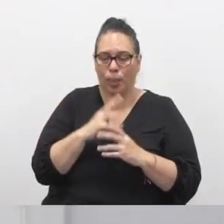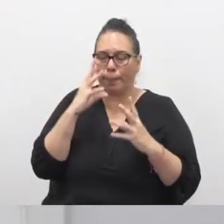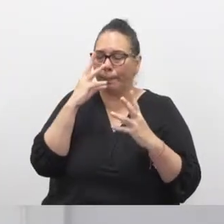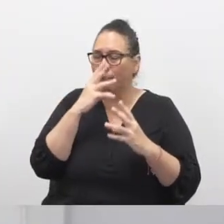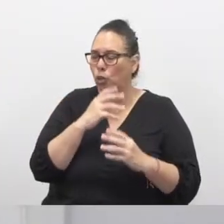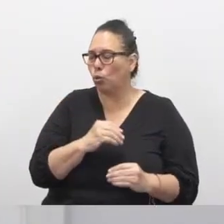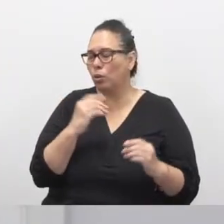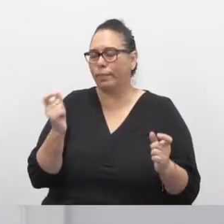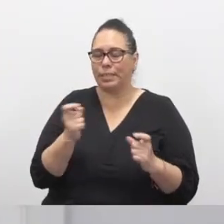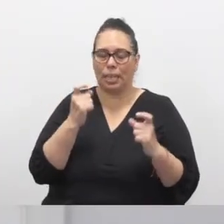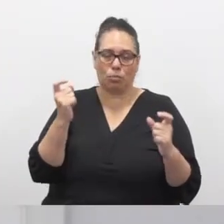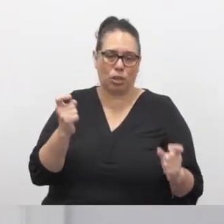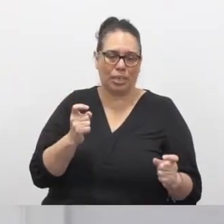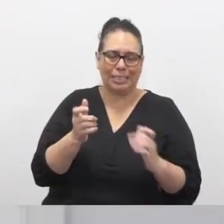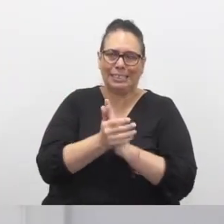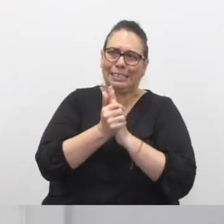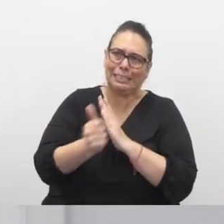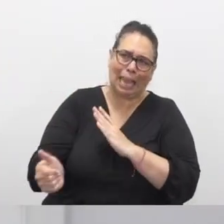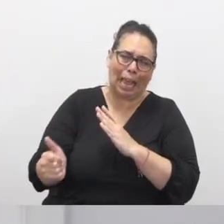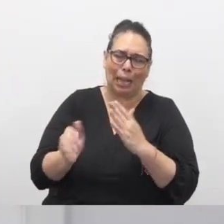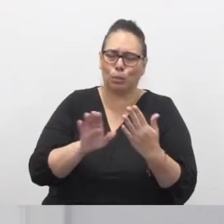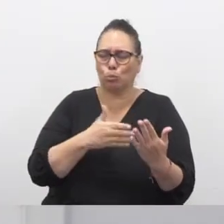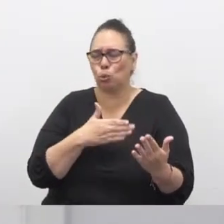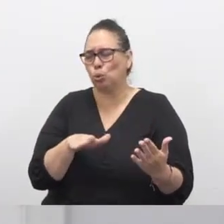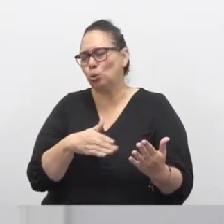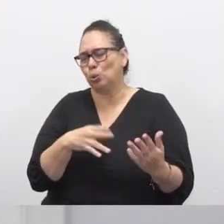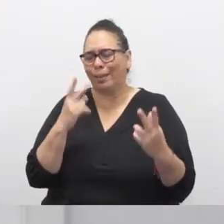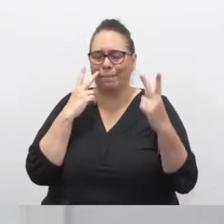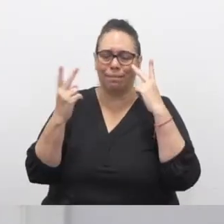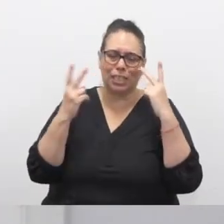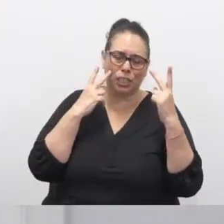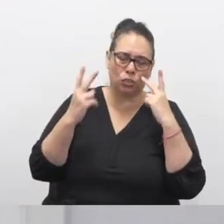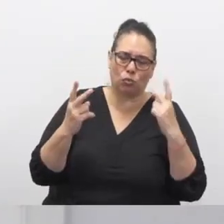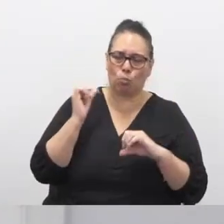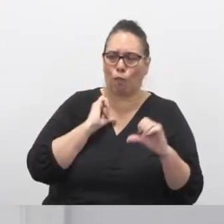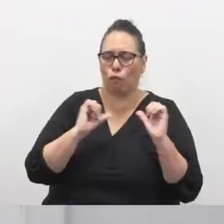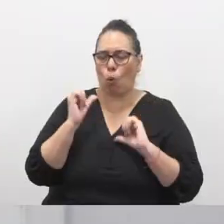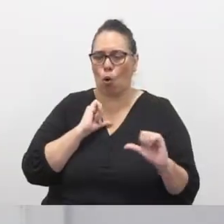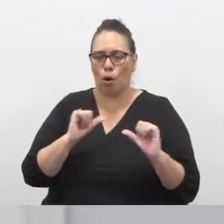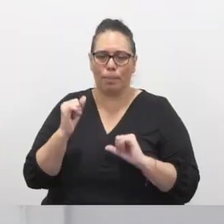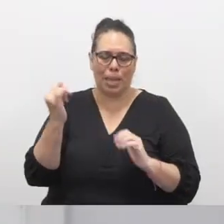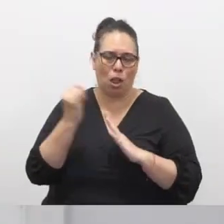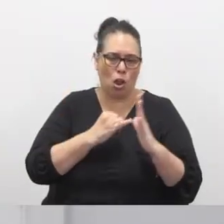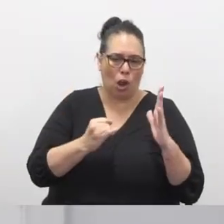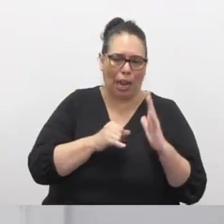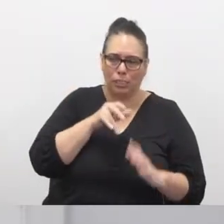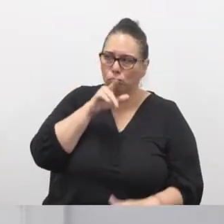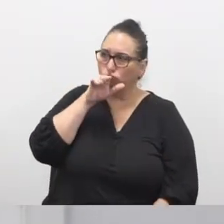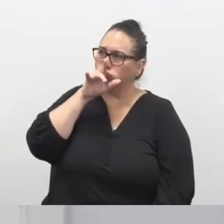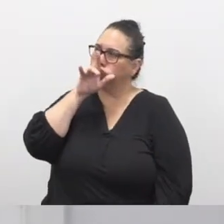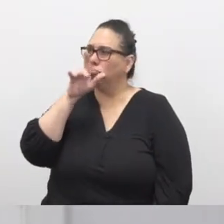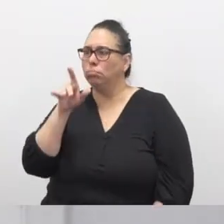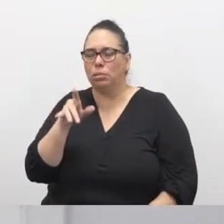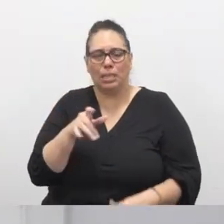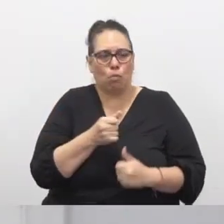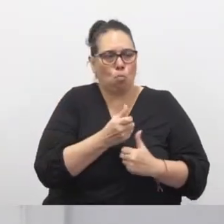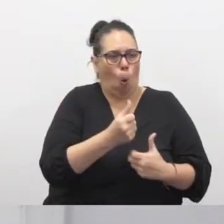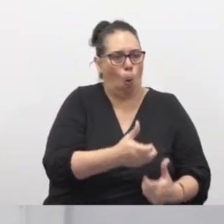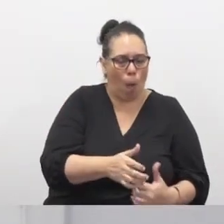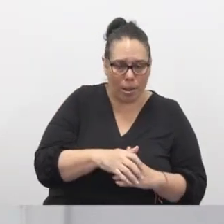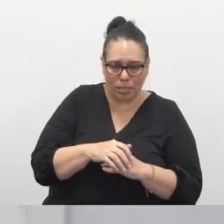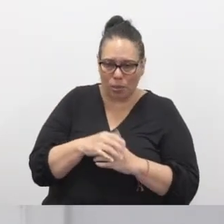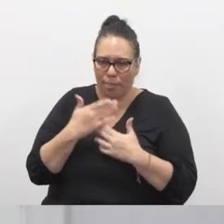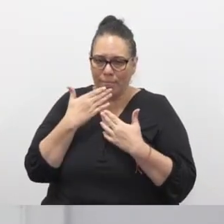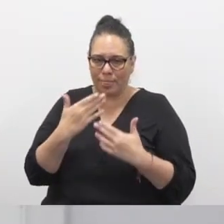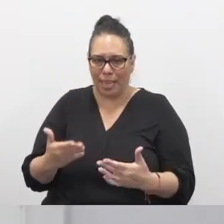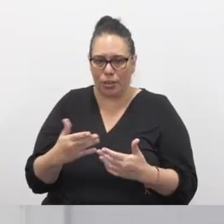beautiful celebration of talent, musical talent, and visual and performing arts, as well as oration and spoken word. So